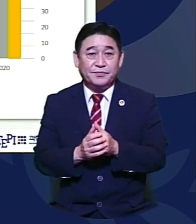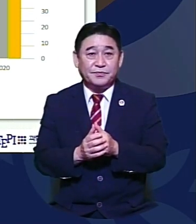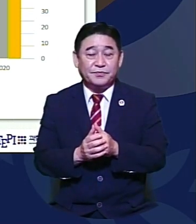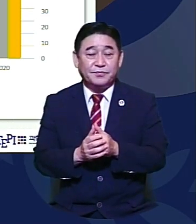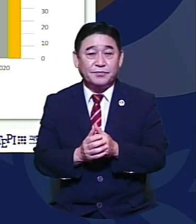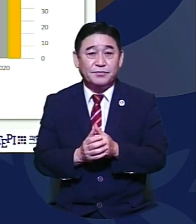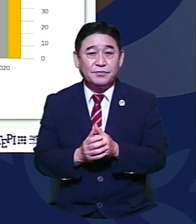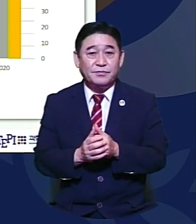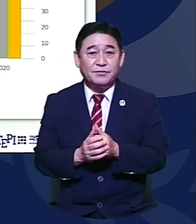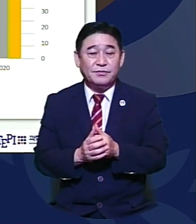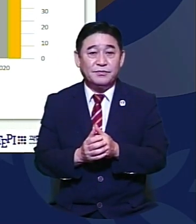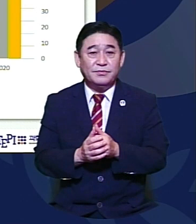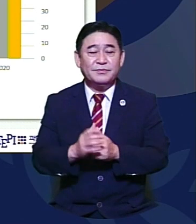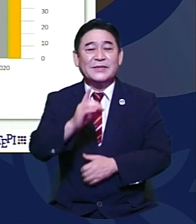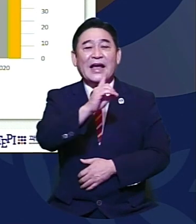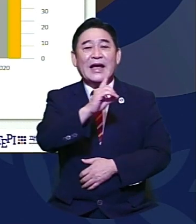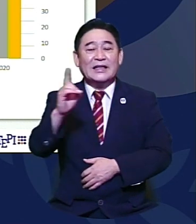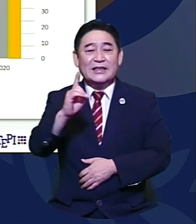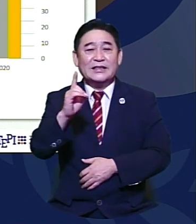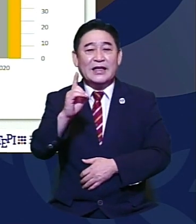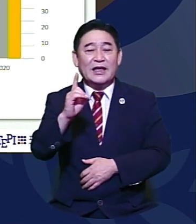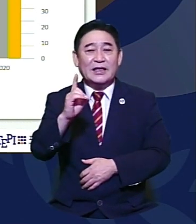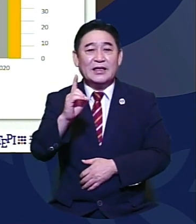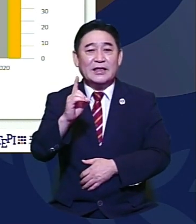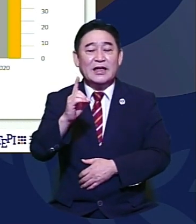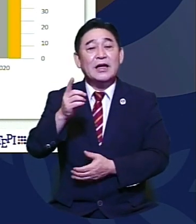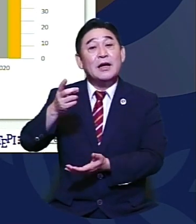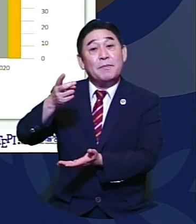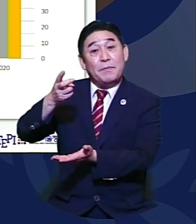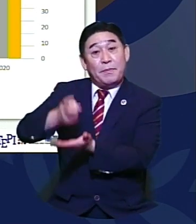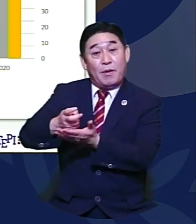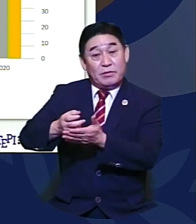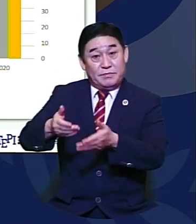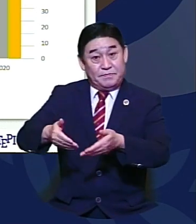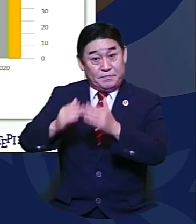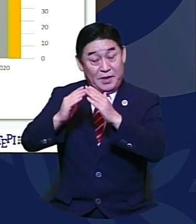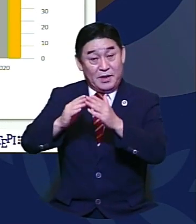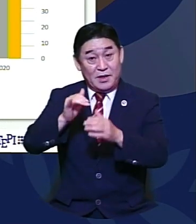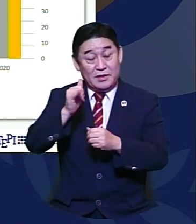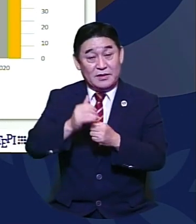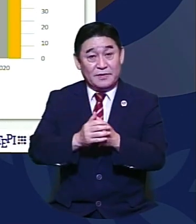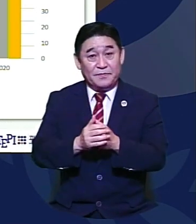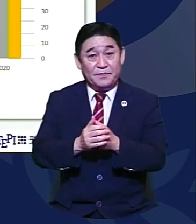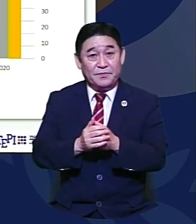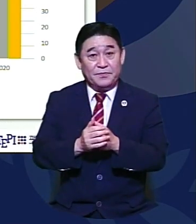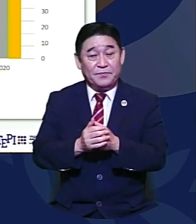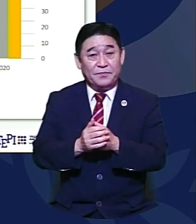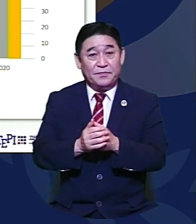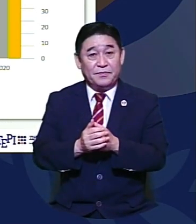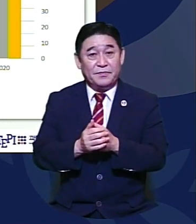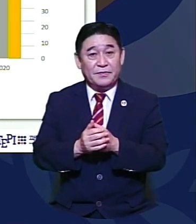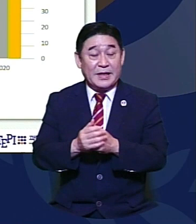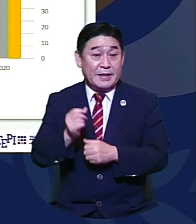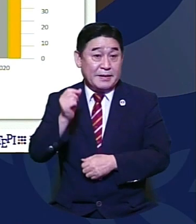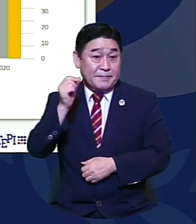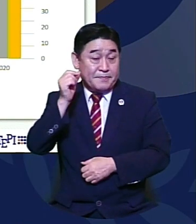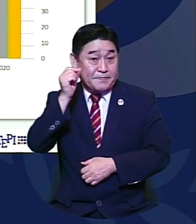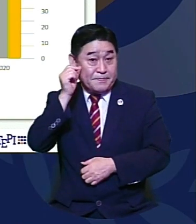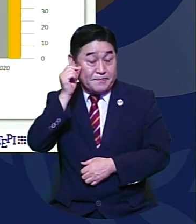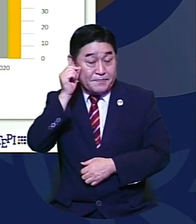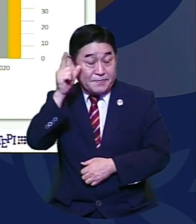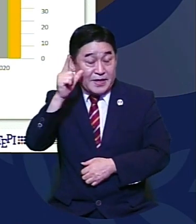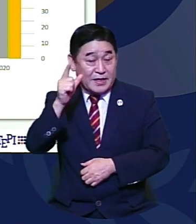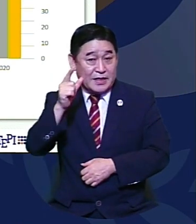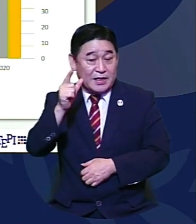Digital Divide Act, but actually the real name is Framework Act on Intelligent Informatization. Means that those kind